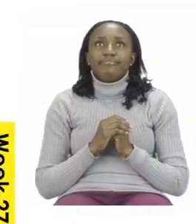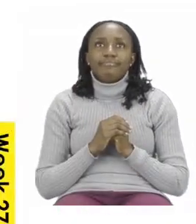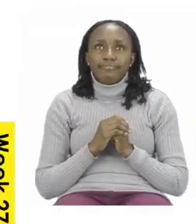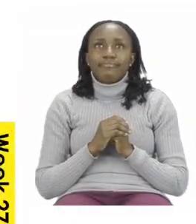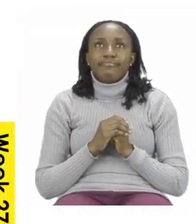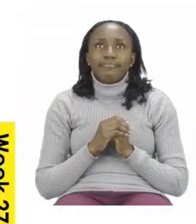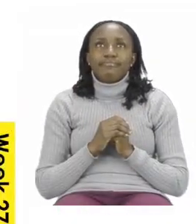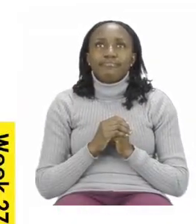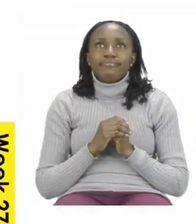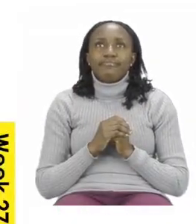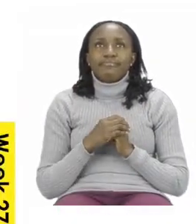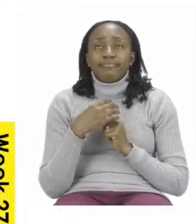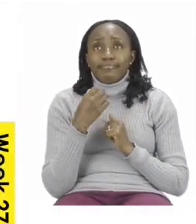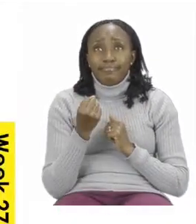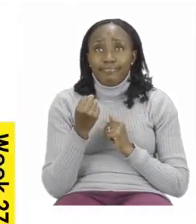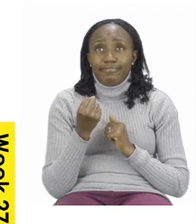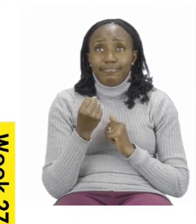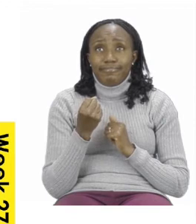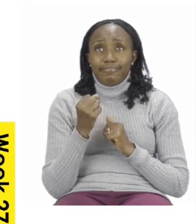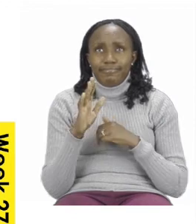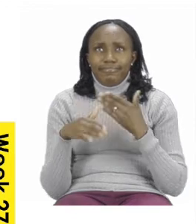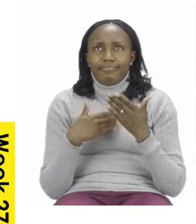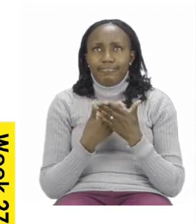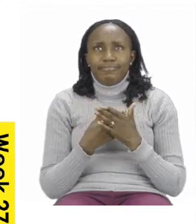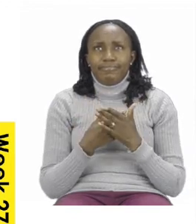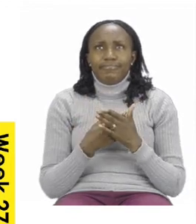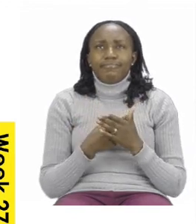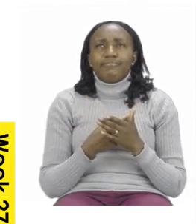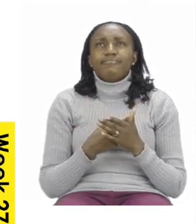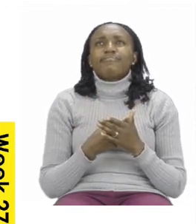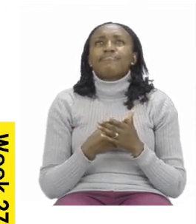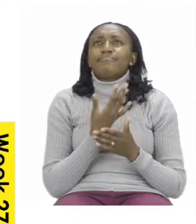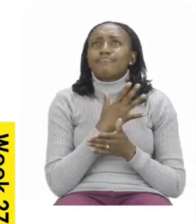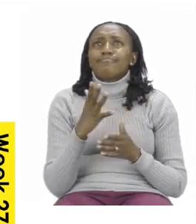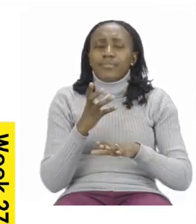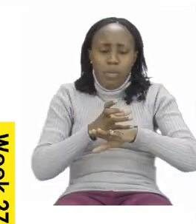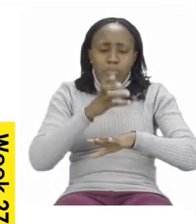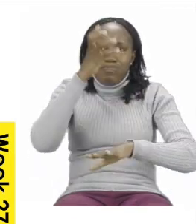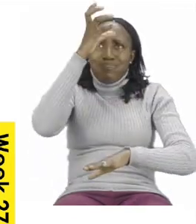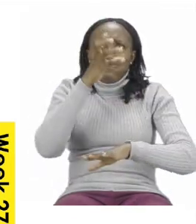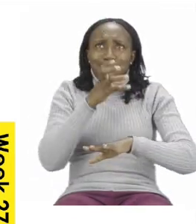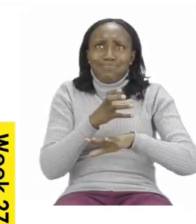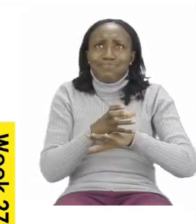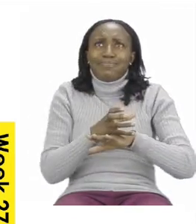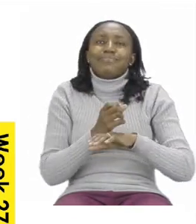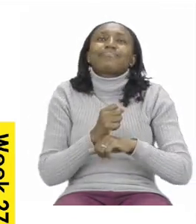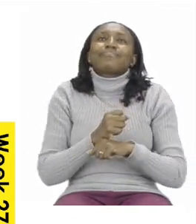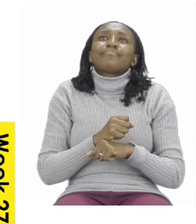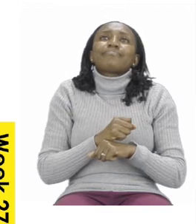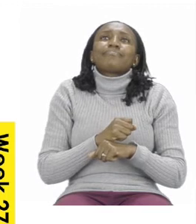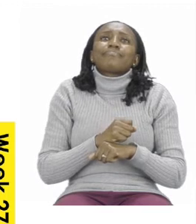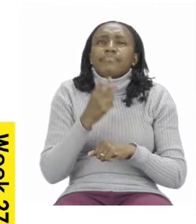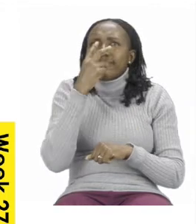9, we have a few pictures of water bottles. Now, we have to